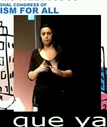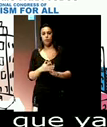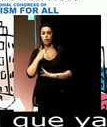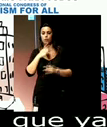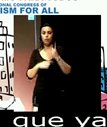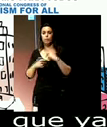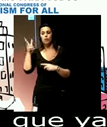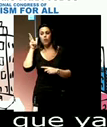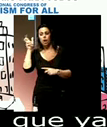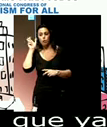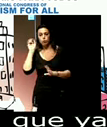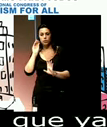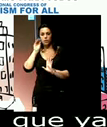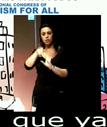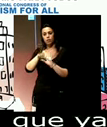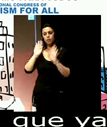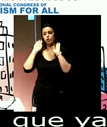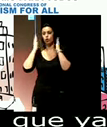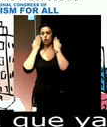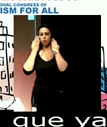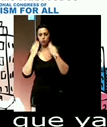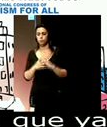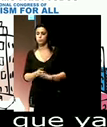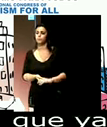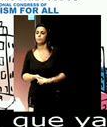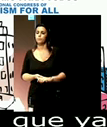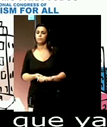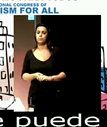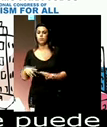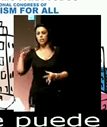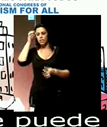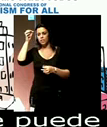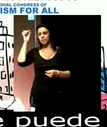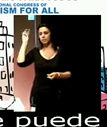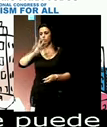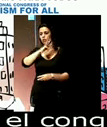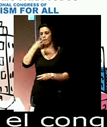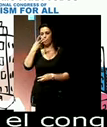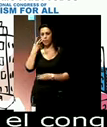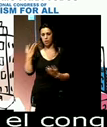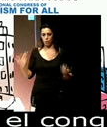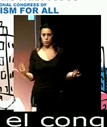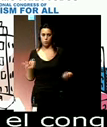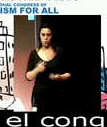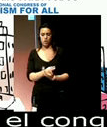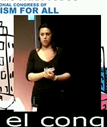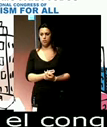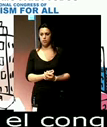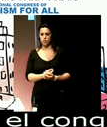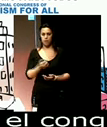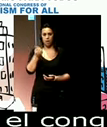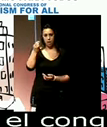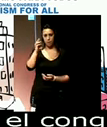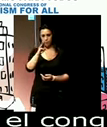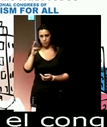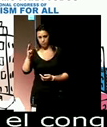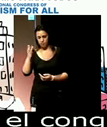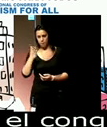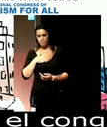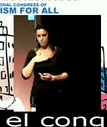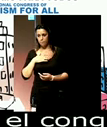that's the second or third requirement, and the last requirement is the Mintex application. And now, please, ladies and gentlemen, let me take you on